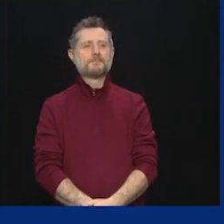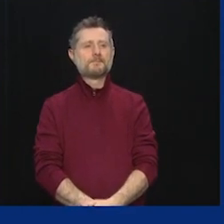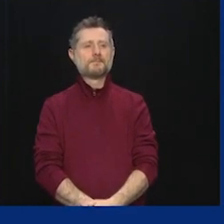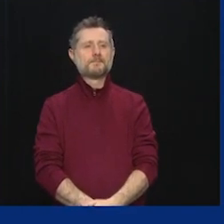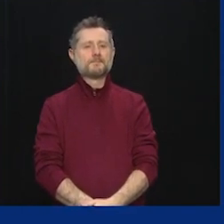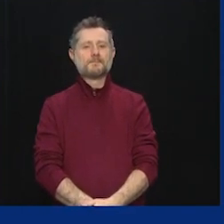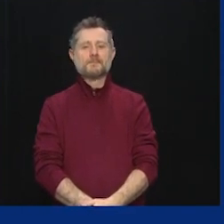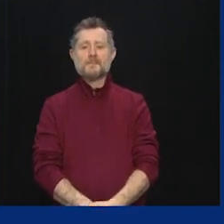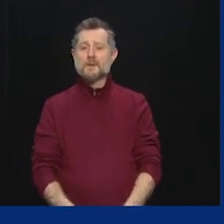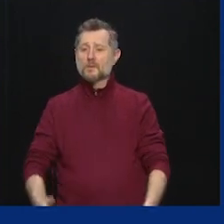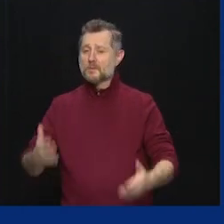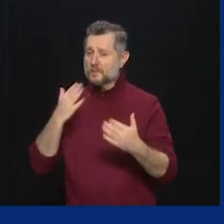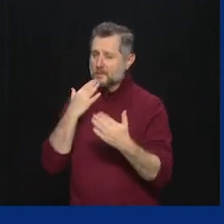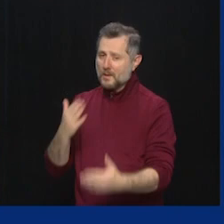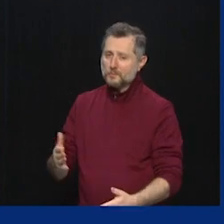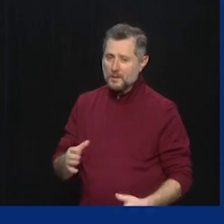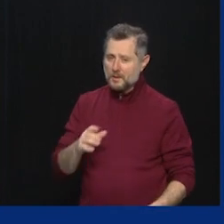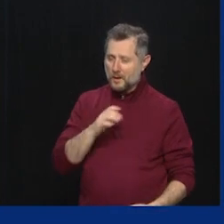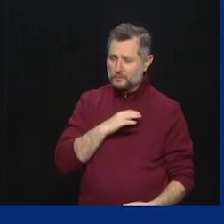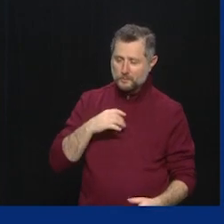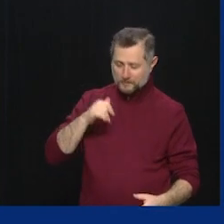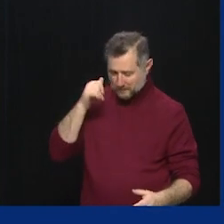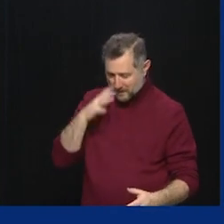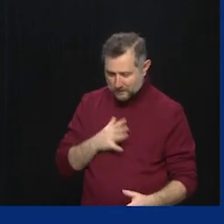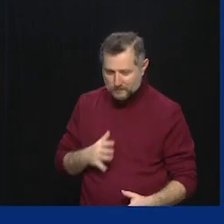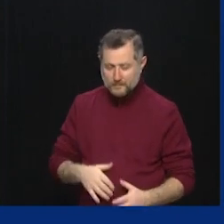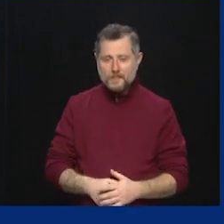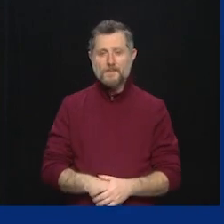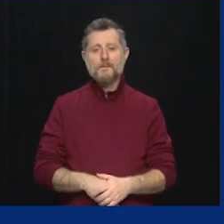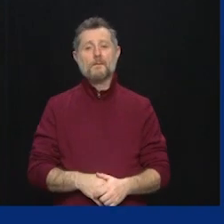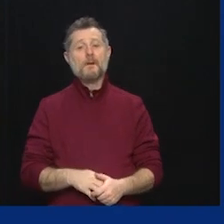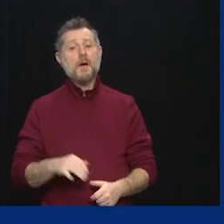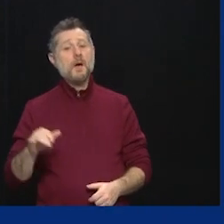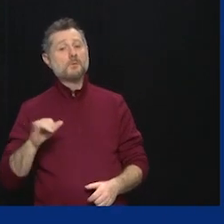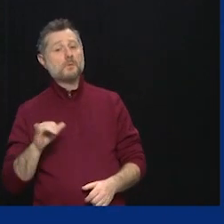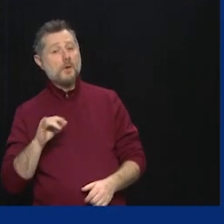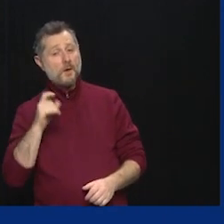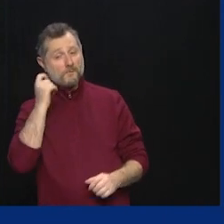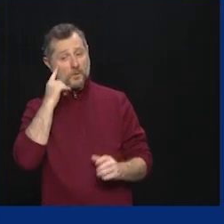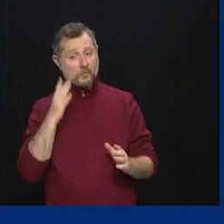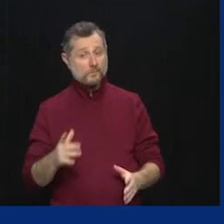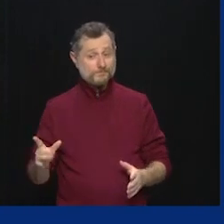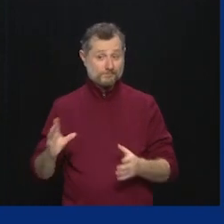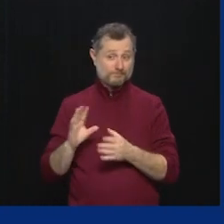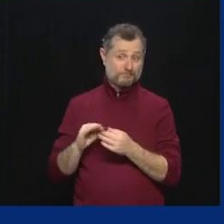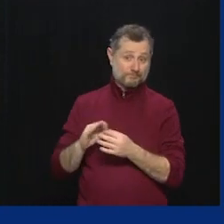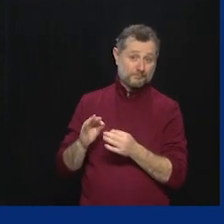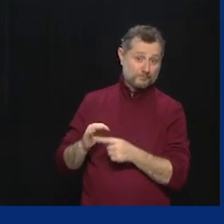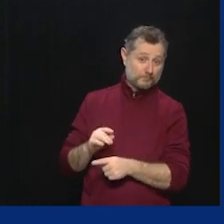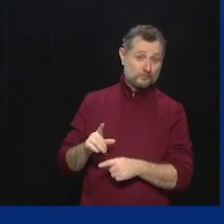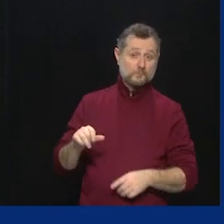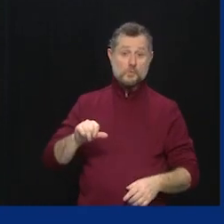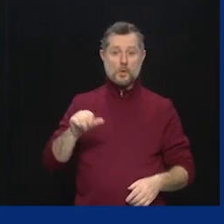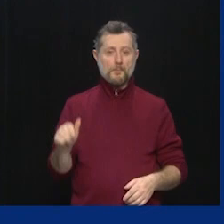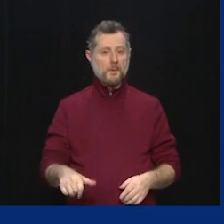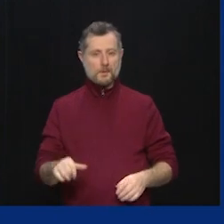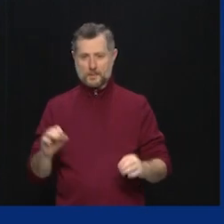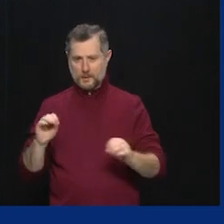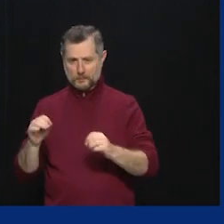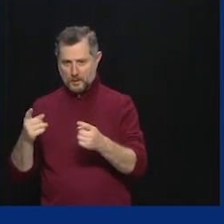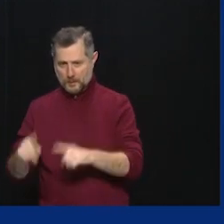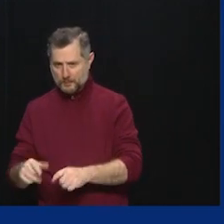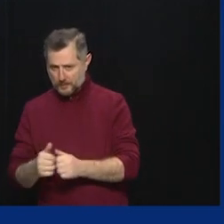Thank you, Congressman. As Governor Hochul mentioned before, nothing gets done in Albany without our partners in the state legislature.